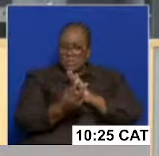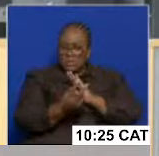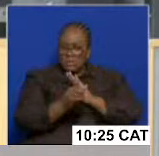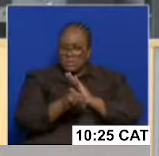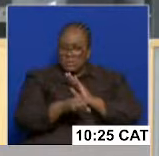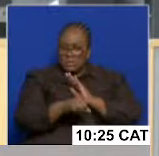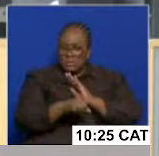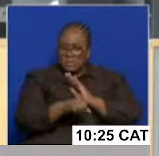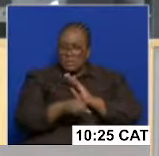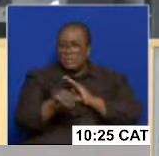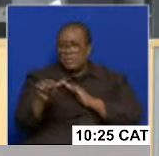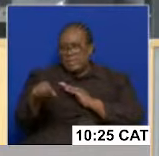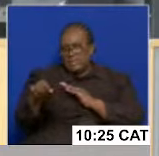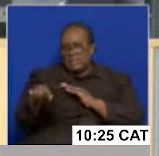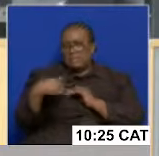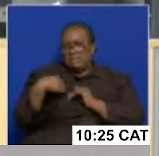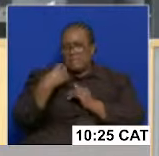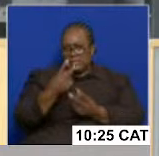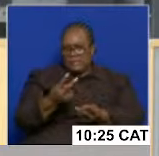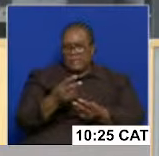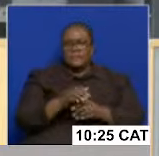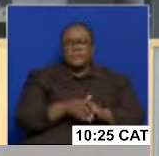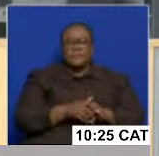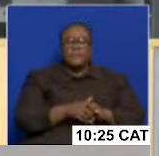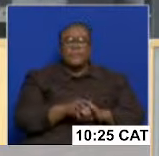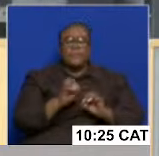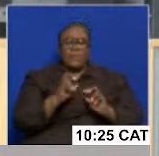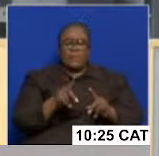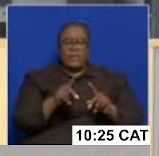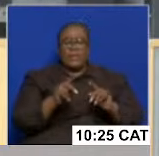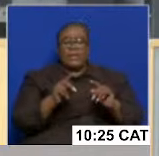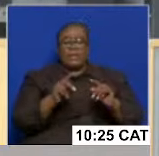Yes, I do. Do you see that? And at the top of the page,